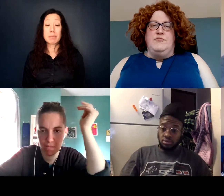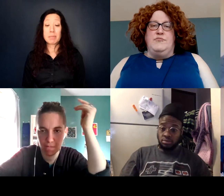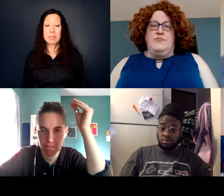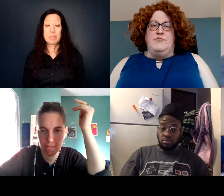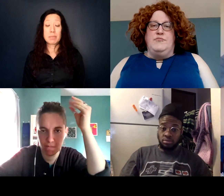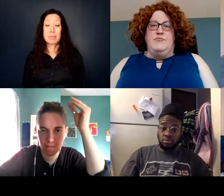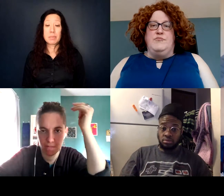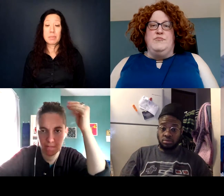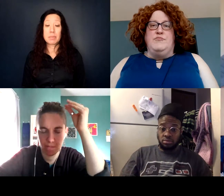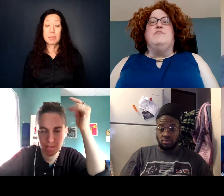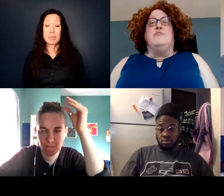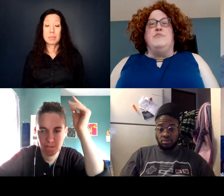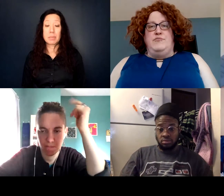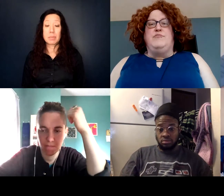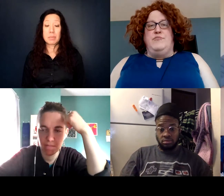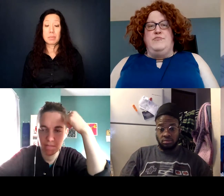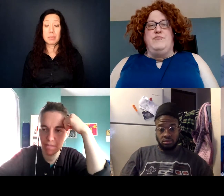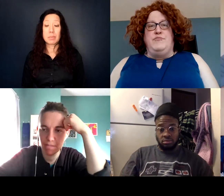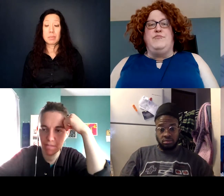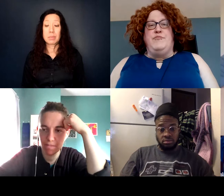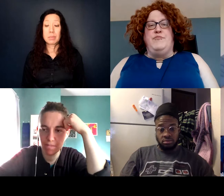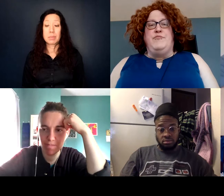It's crazy.